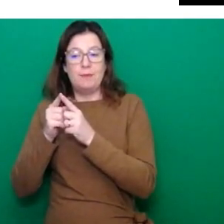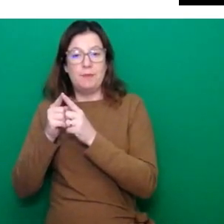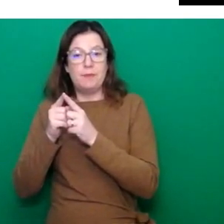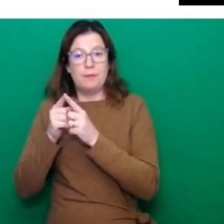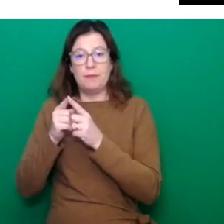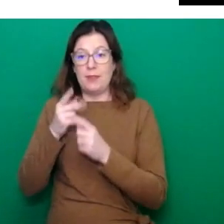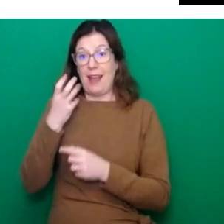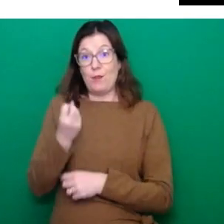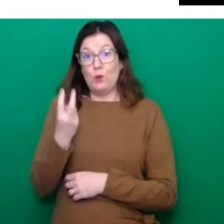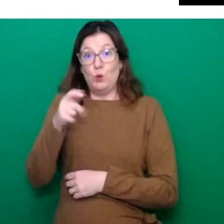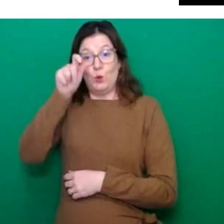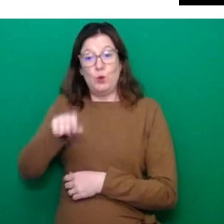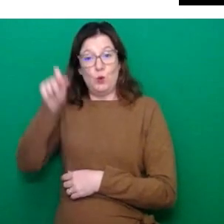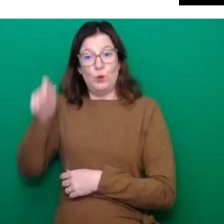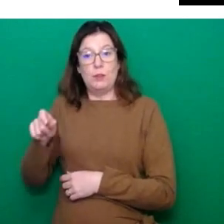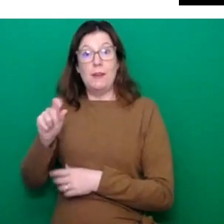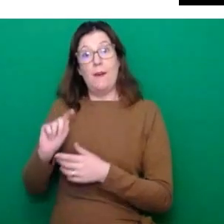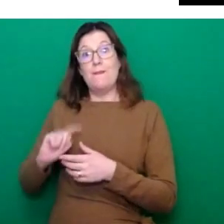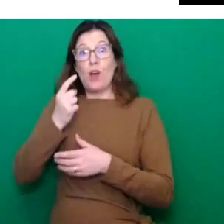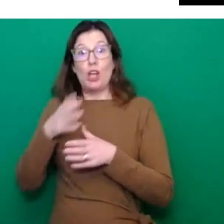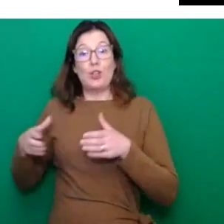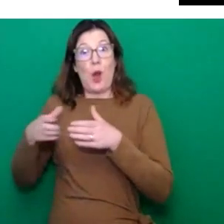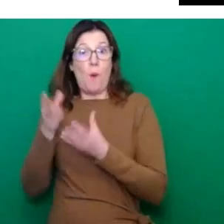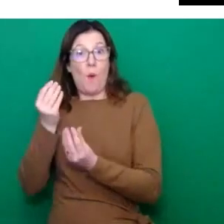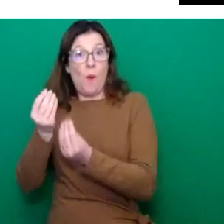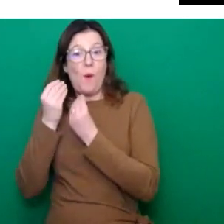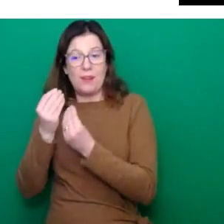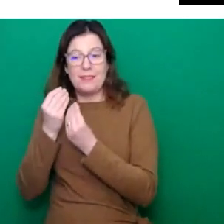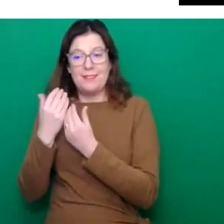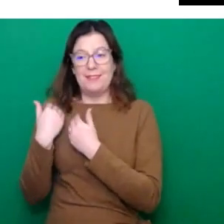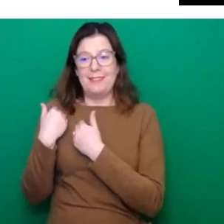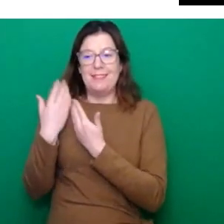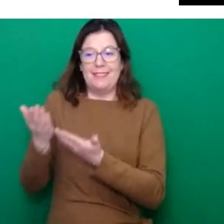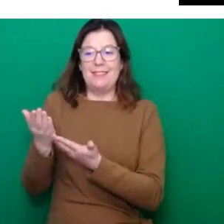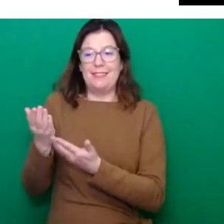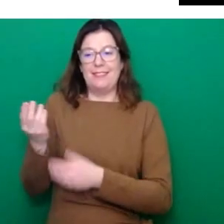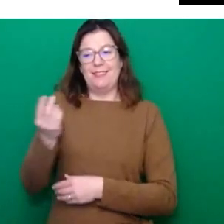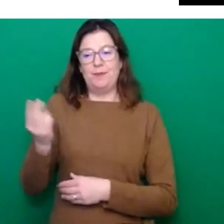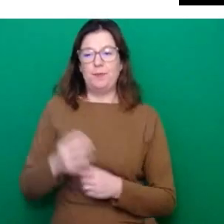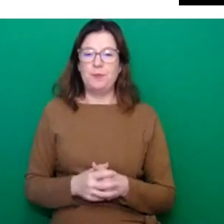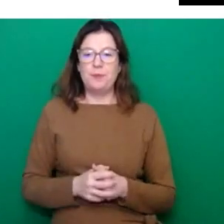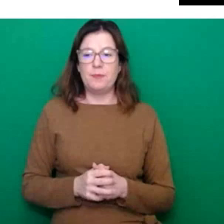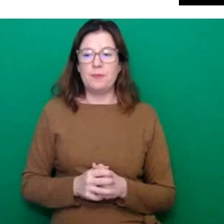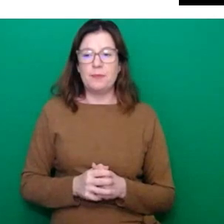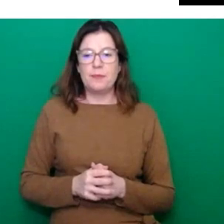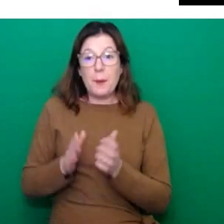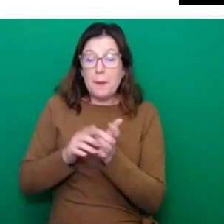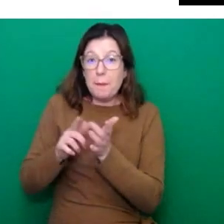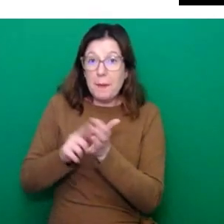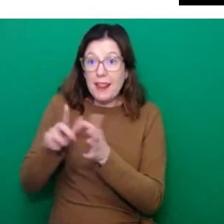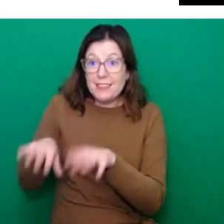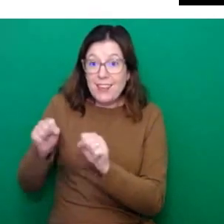two students from our first cohort, so I'll hand over to yourselves to introduce. So Millie, if you want to